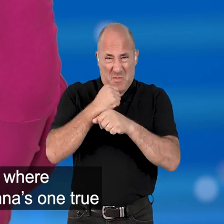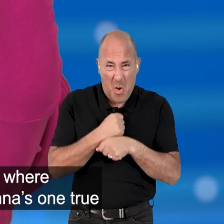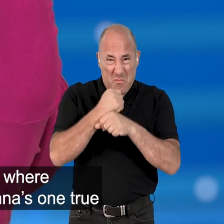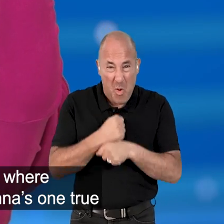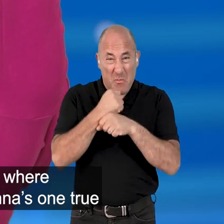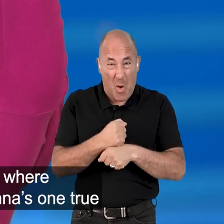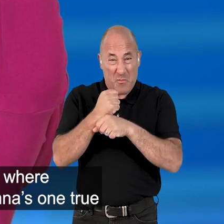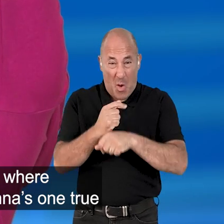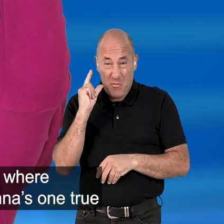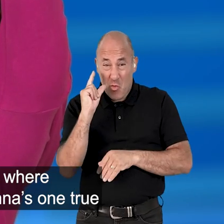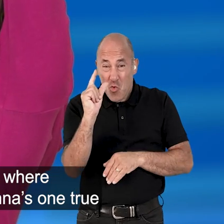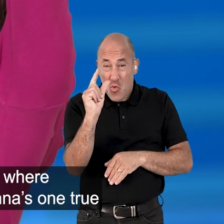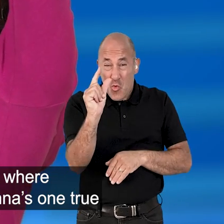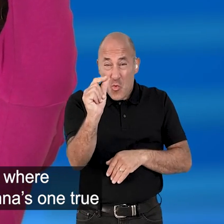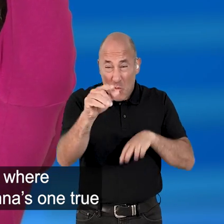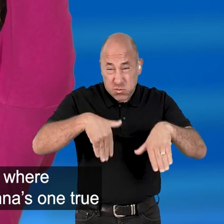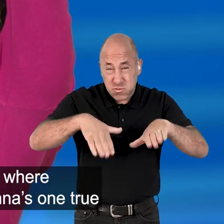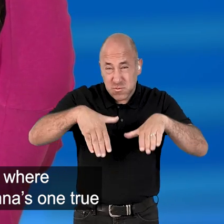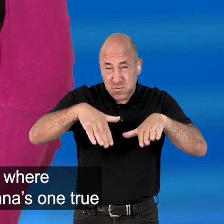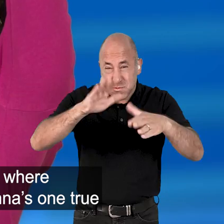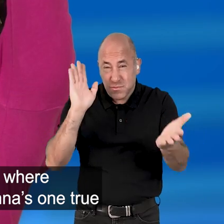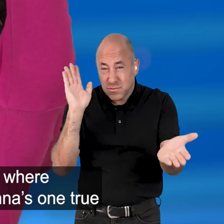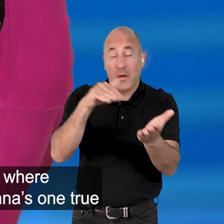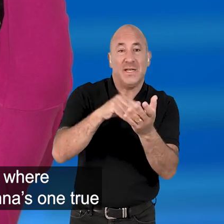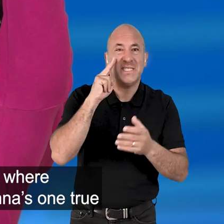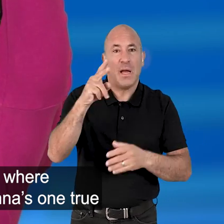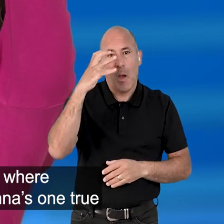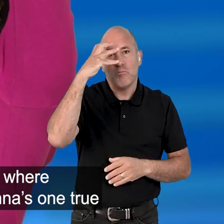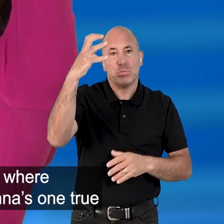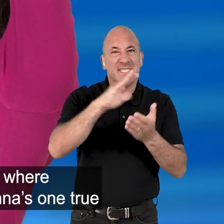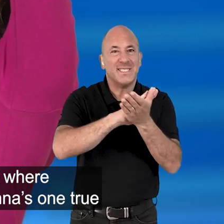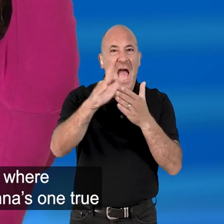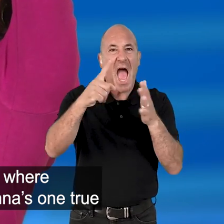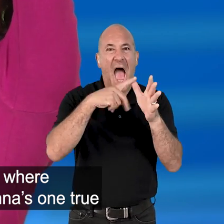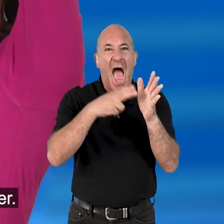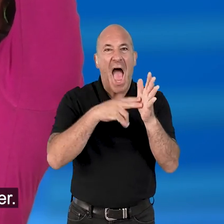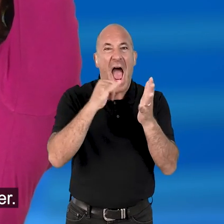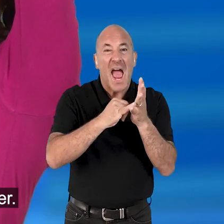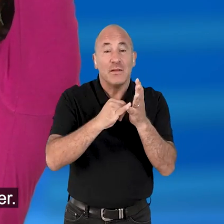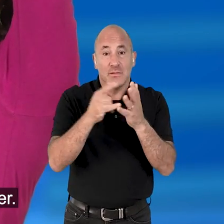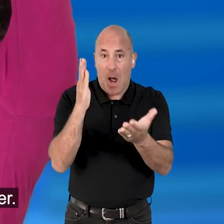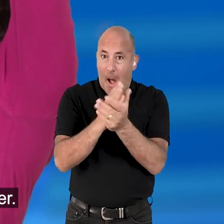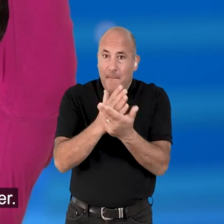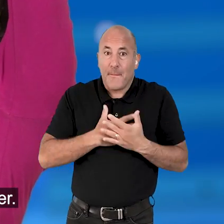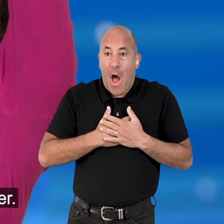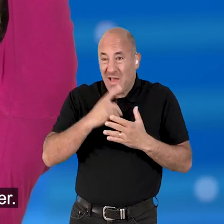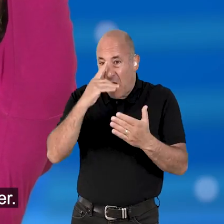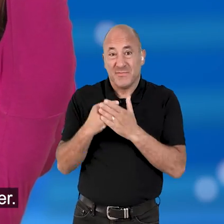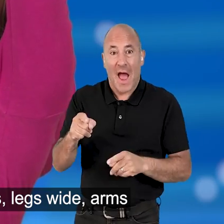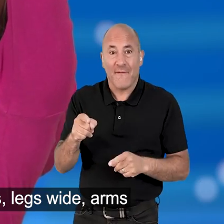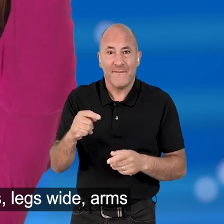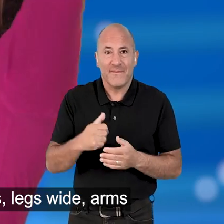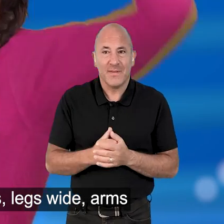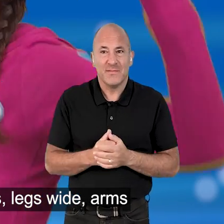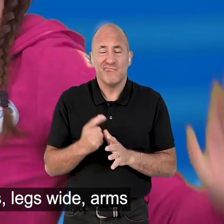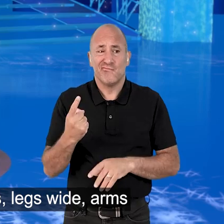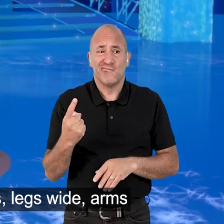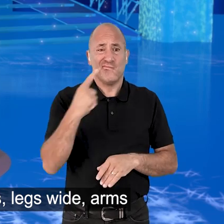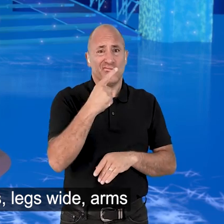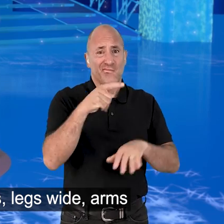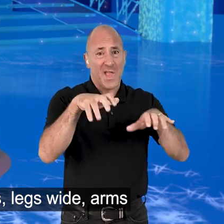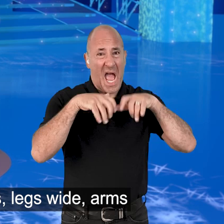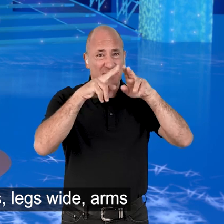like the wind back to Arendelle, where Prince Hans of the Southern Isles, Anna's one true love, will be able to save her.